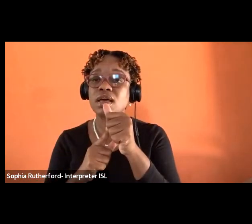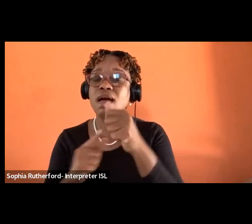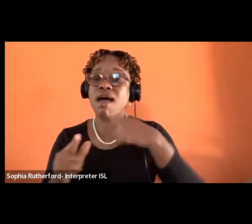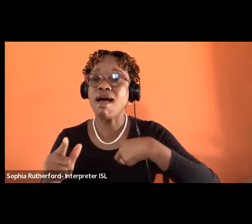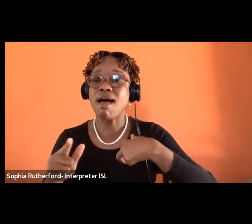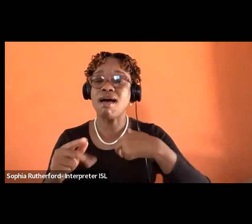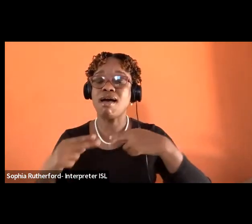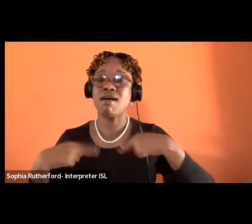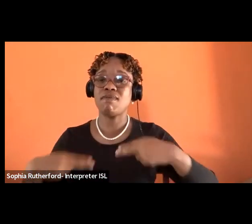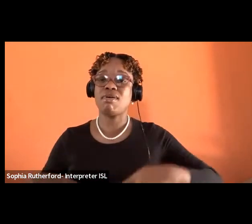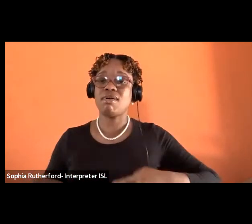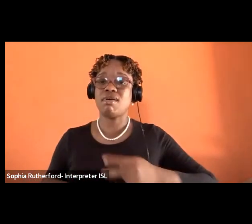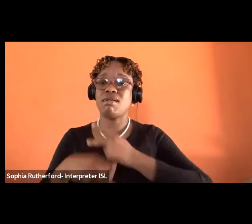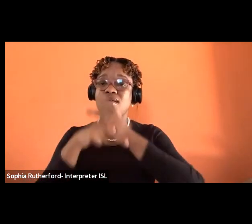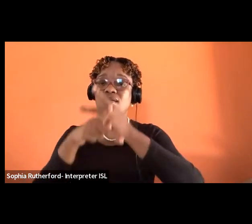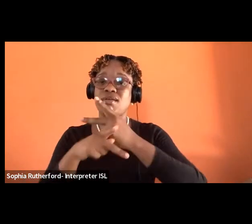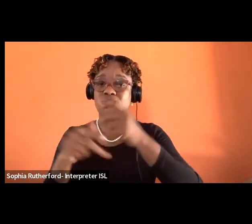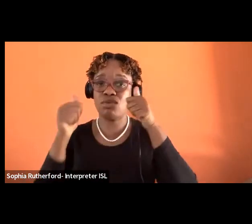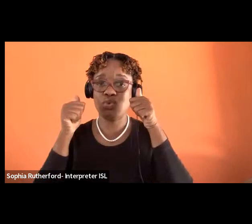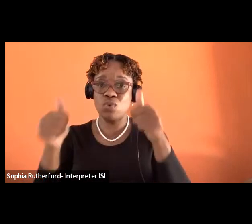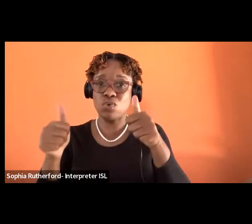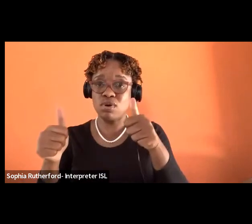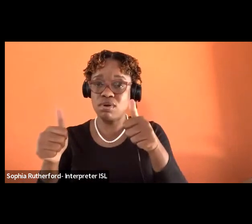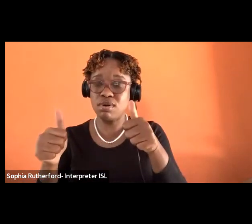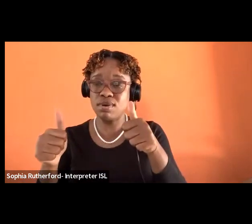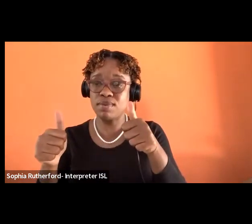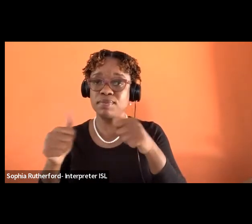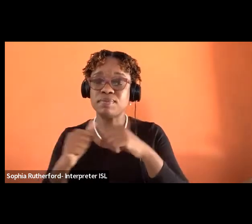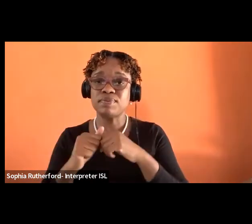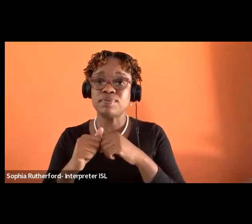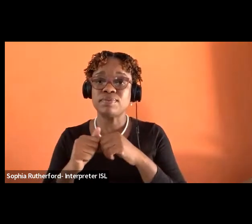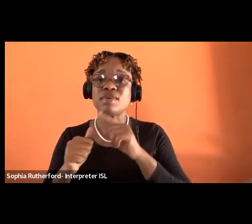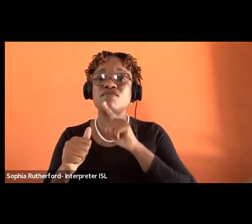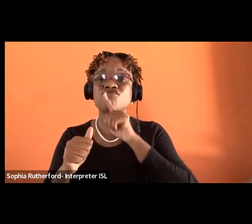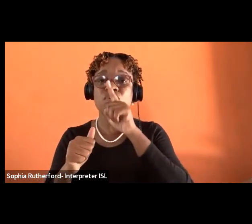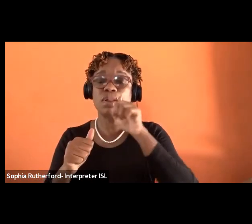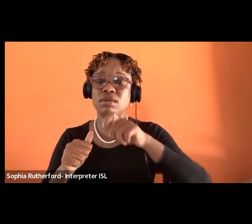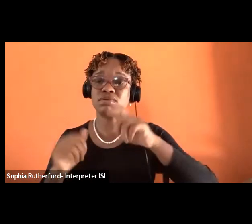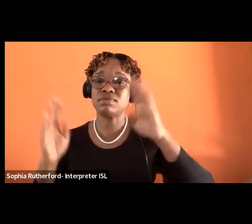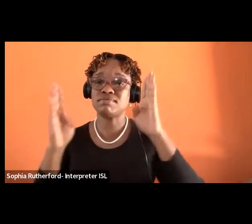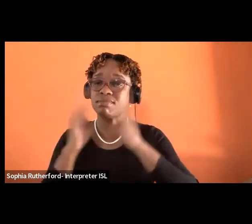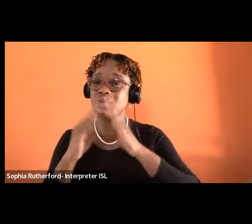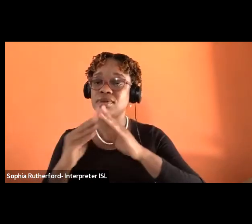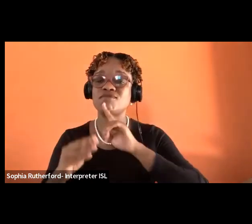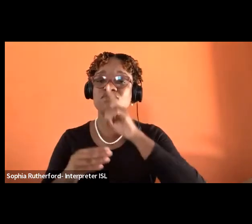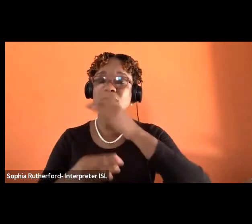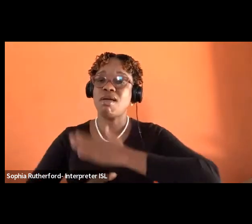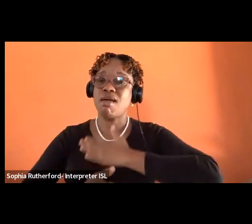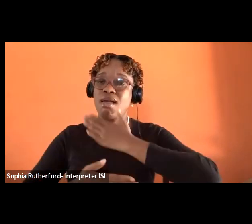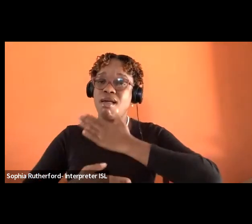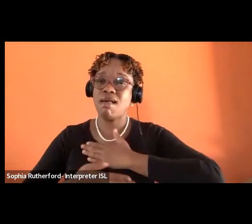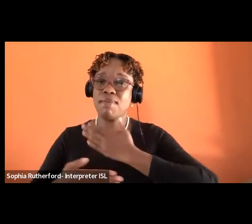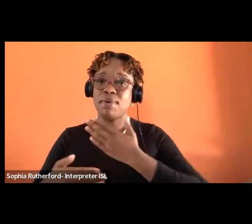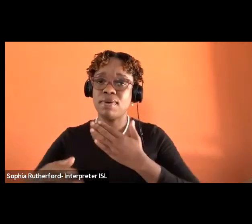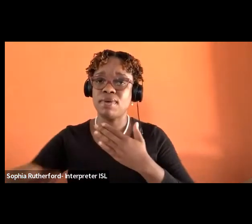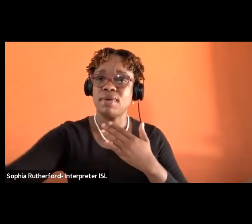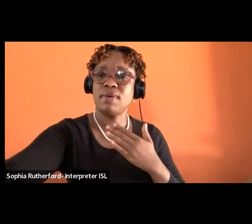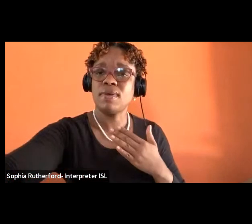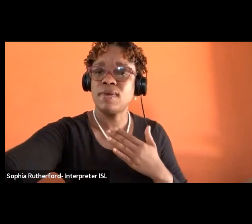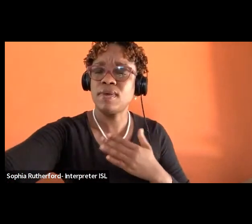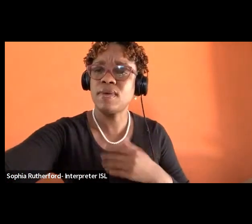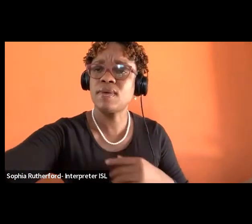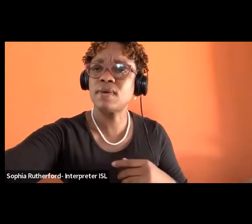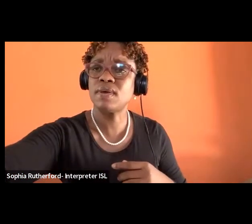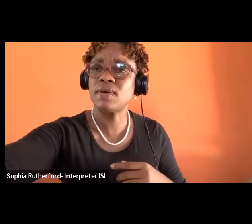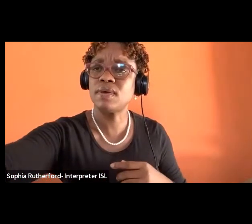that we're talking about. And I'm happy for this conference because we're hearing these research findings,